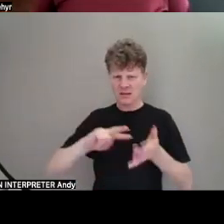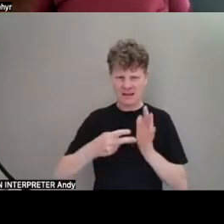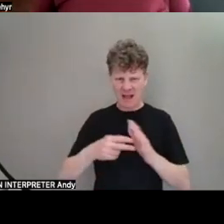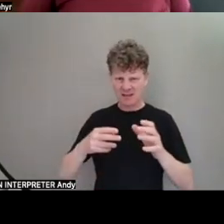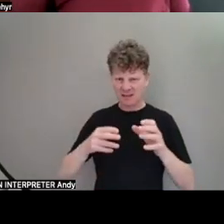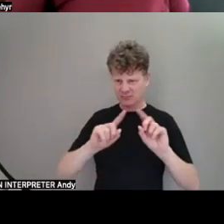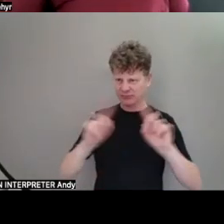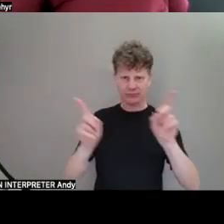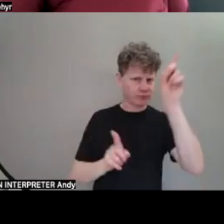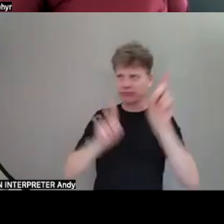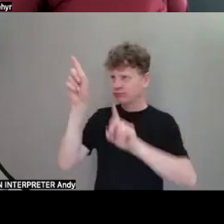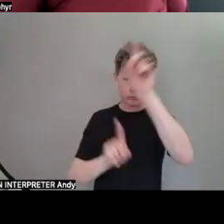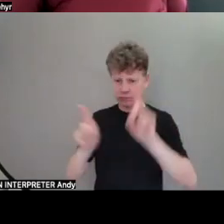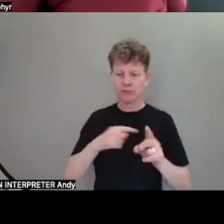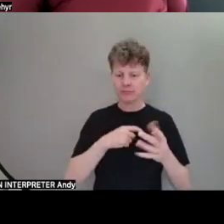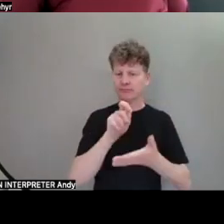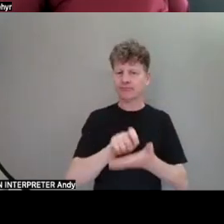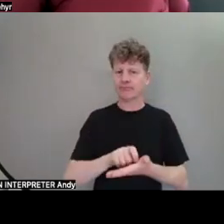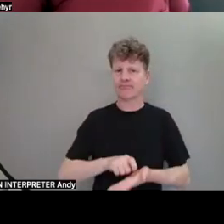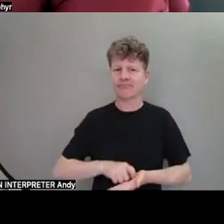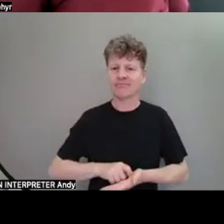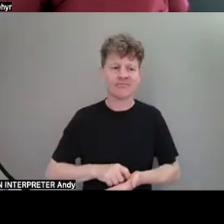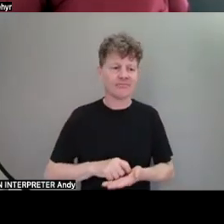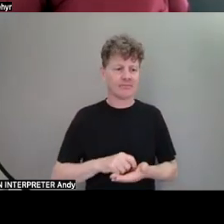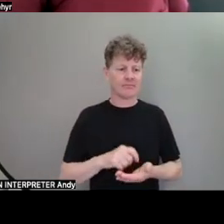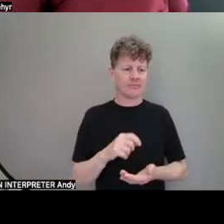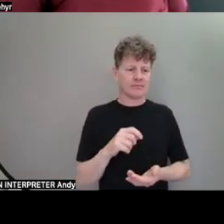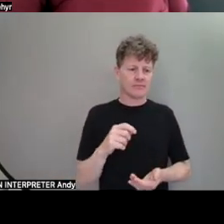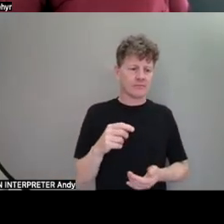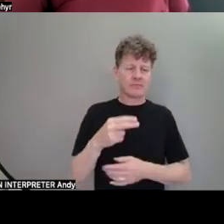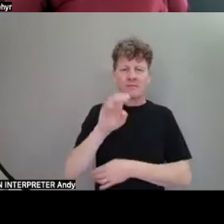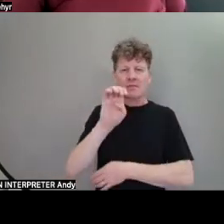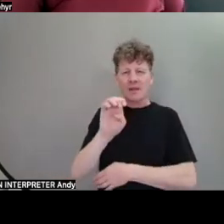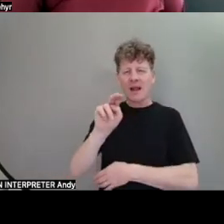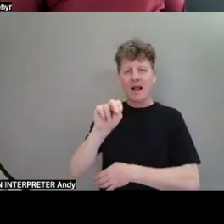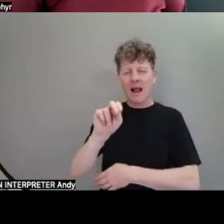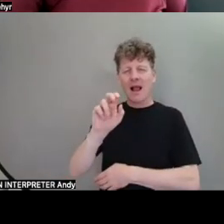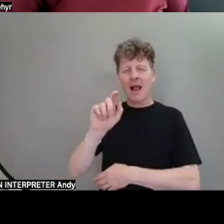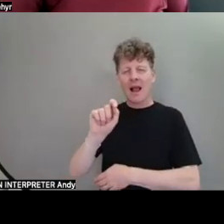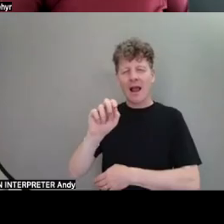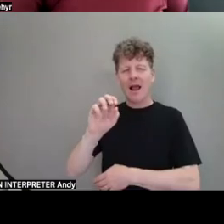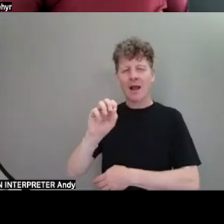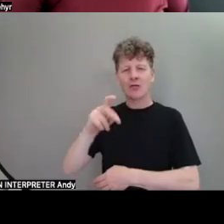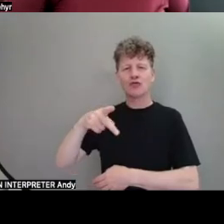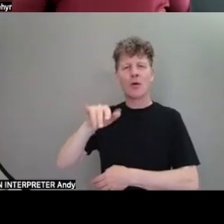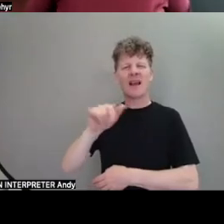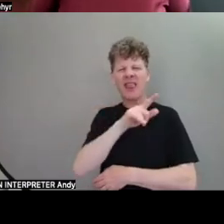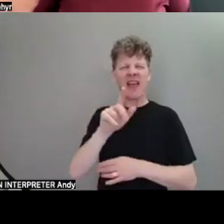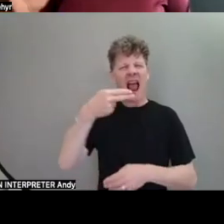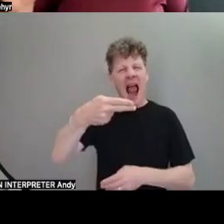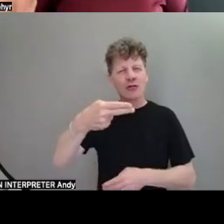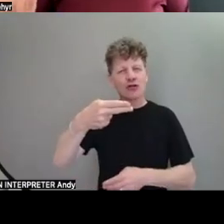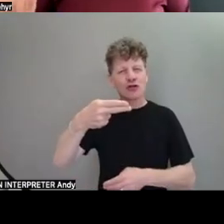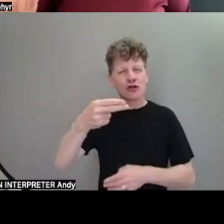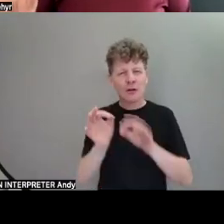Q signs using the Shannon entropy, the H index. And that kind of gave us